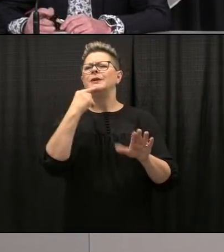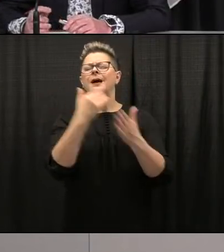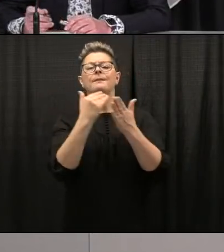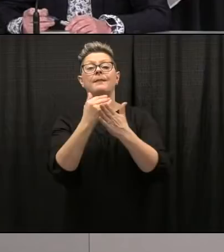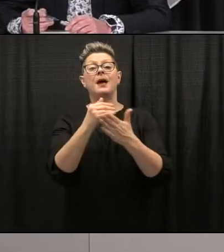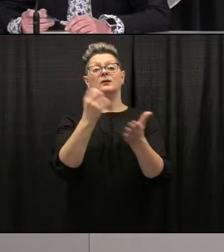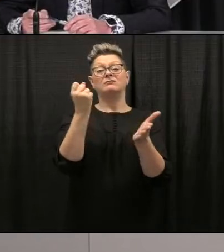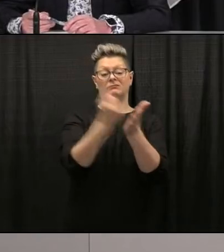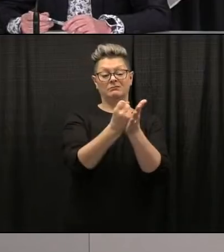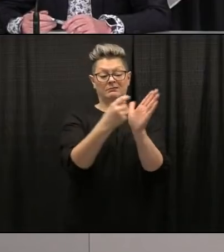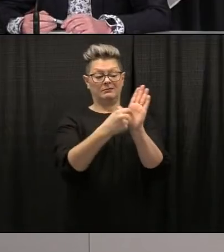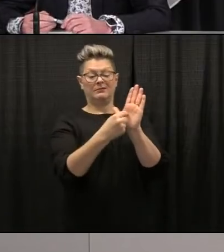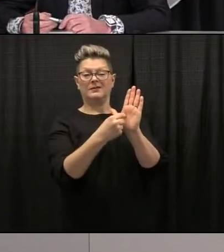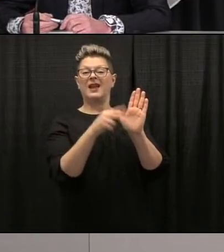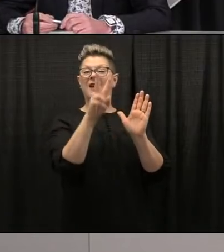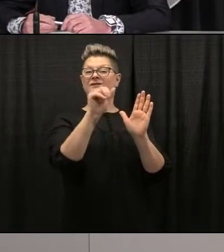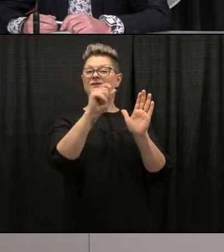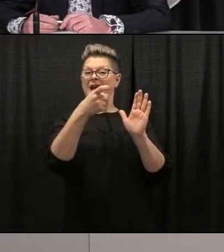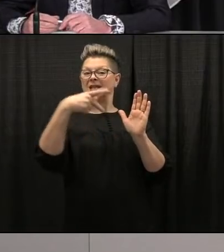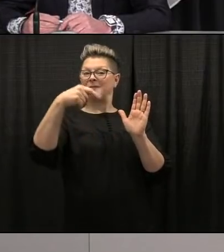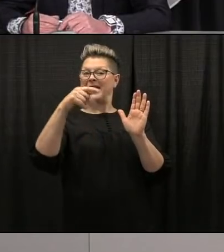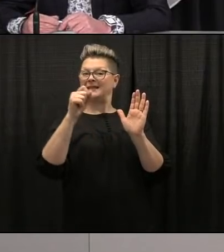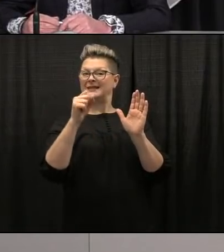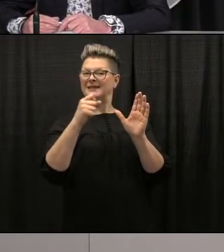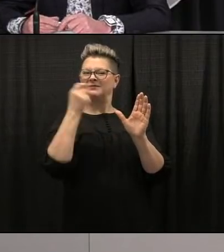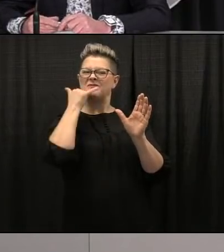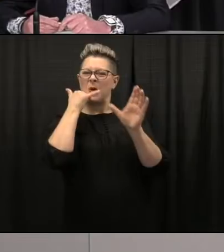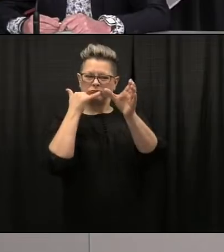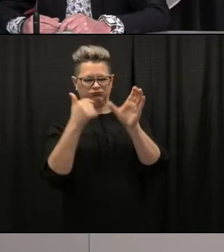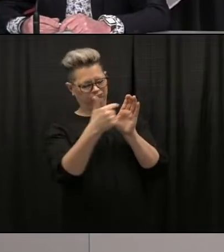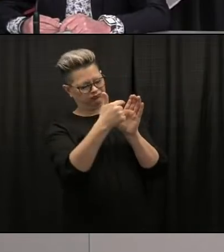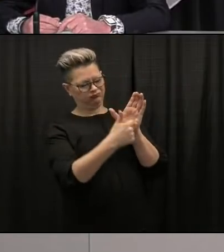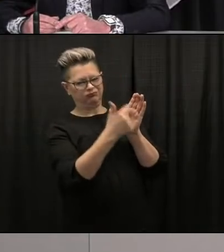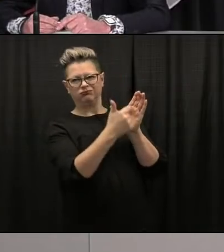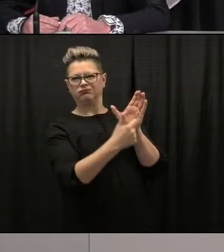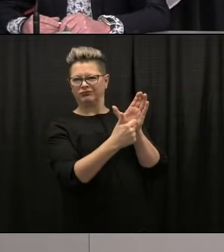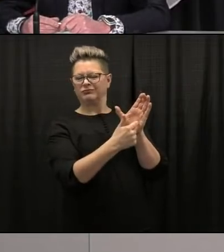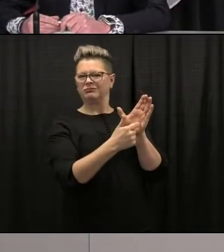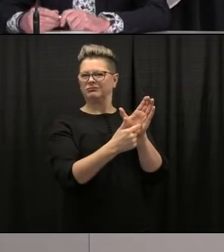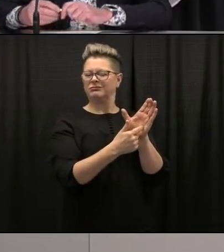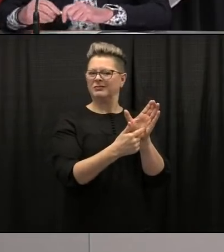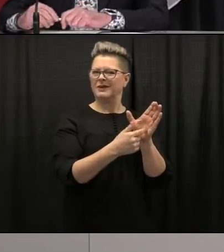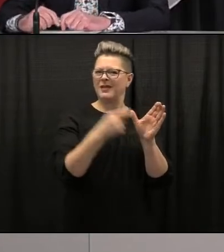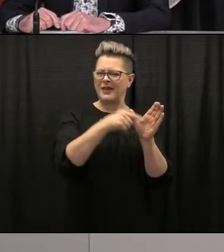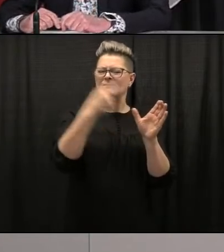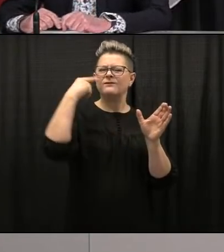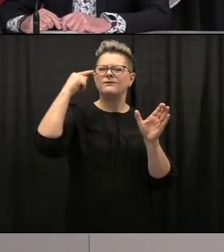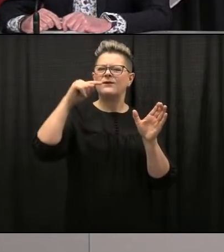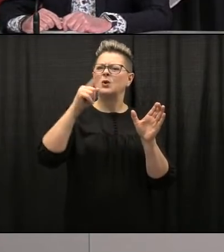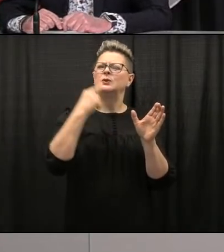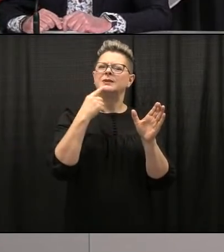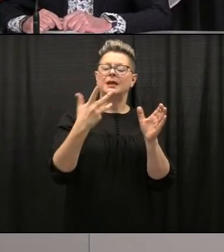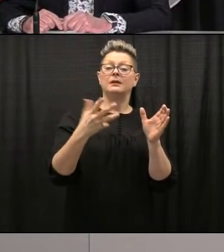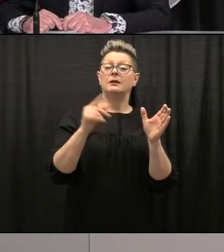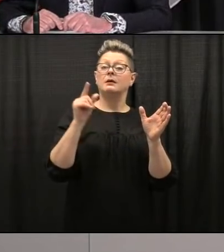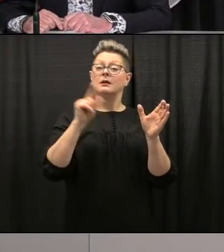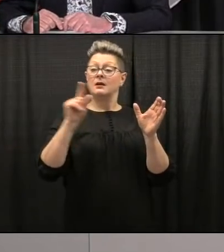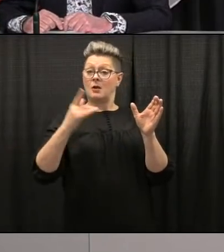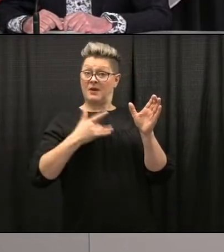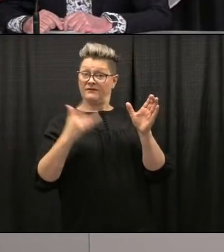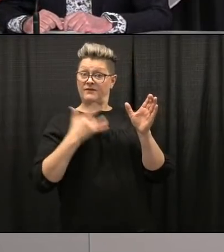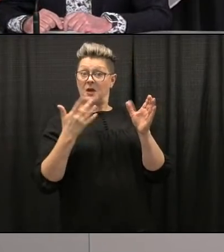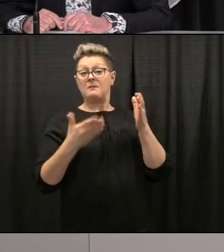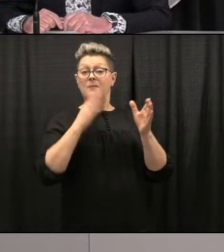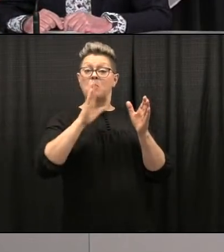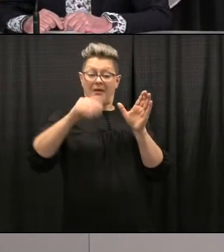Pass is to motivate people to get vaccinated. You mentioned last week that you were, the government was thinking about possibly